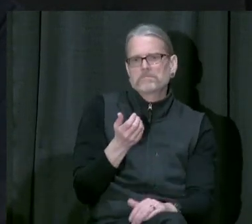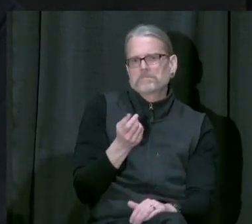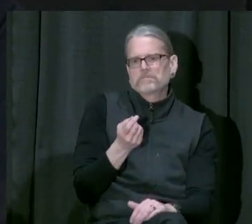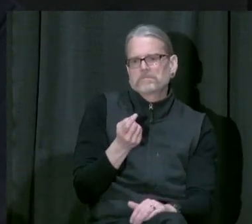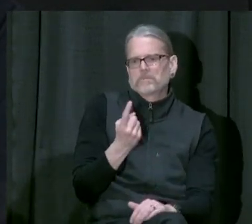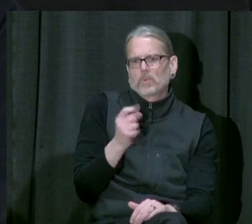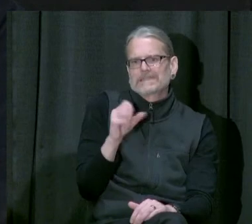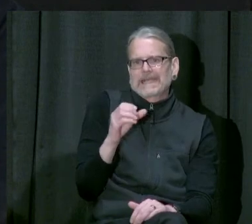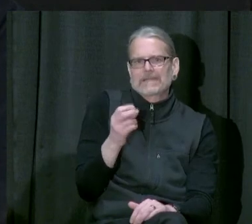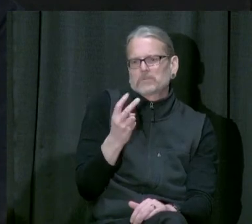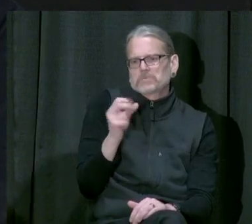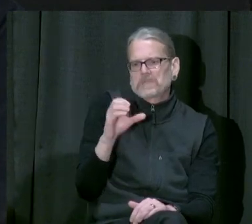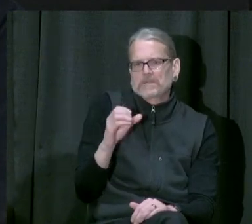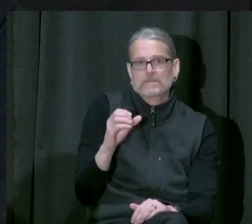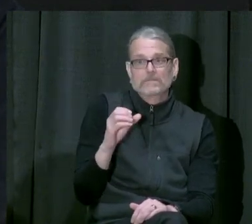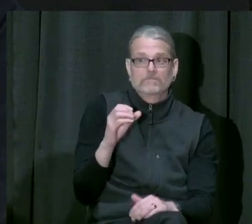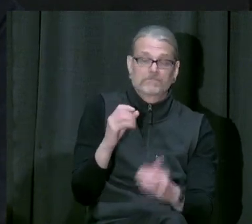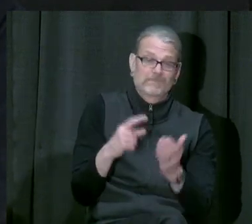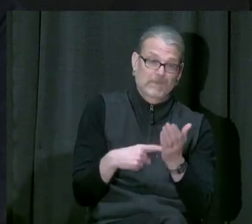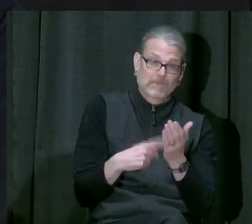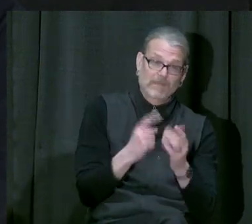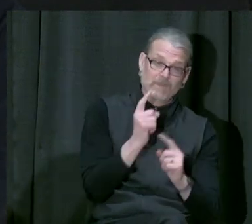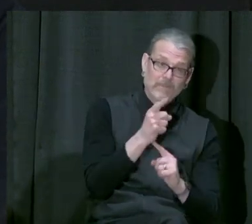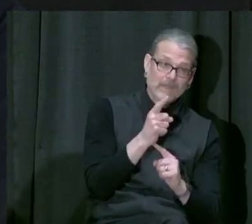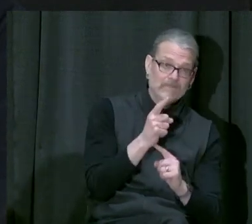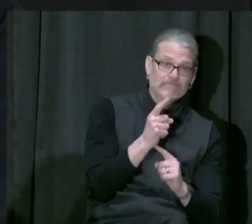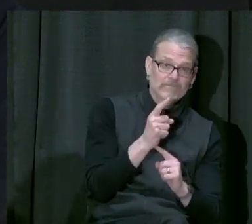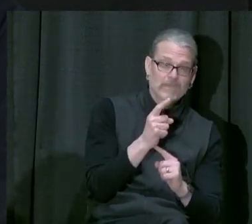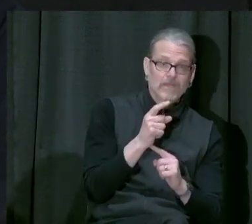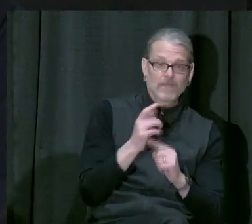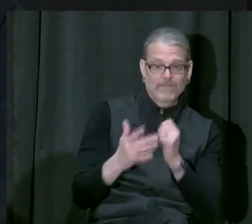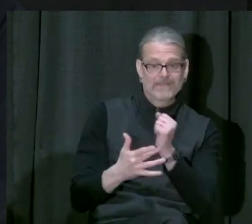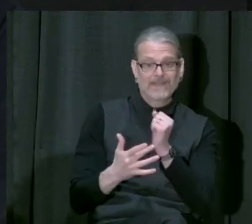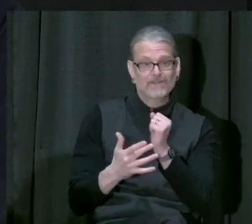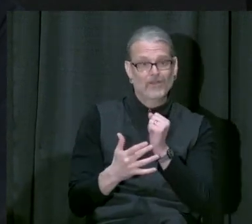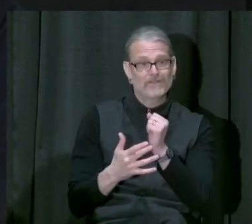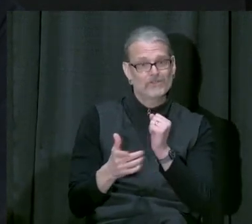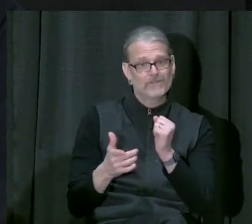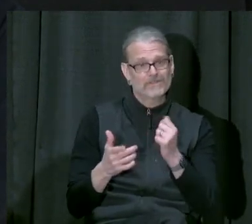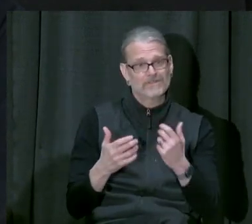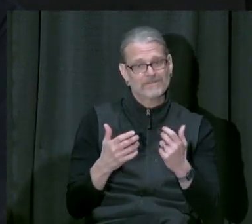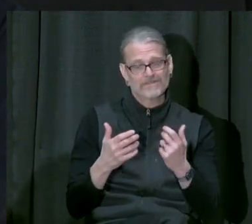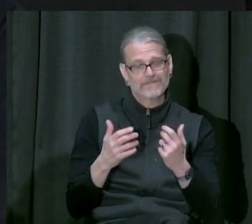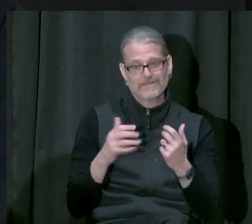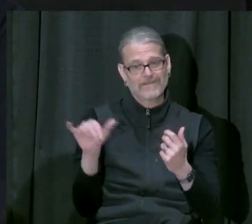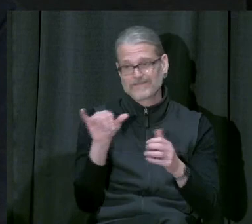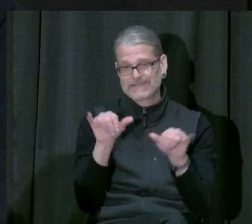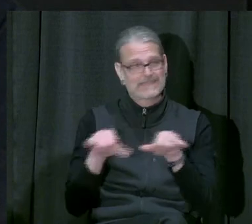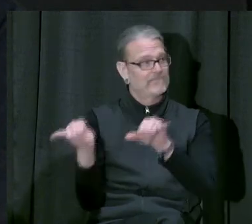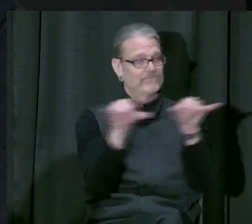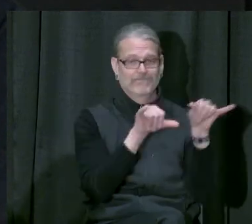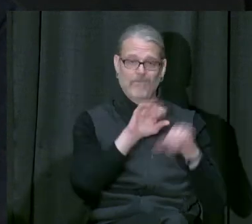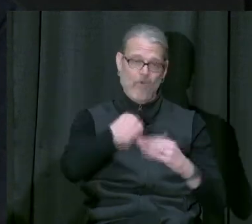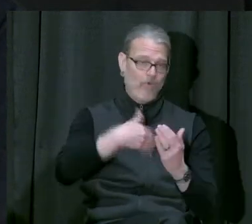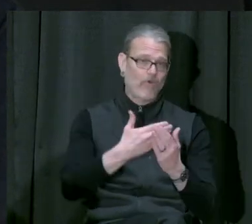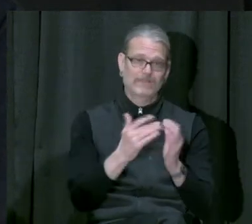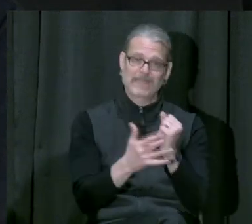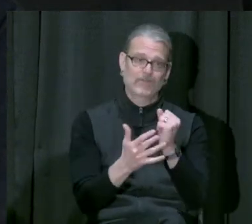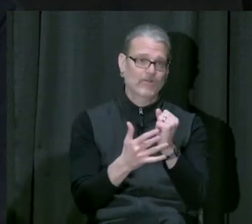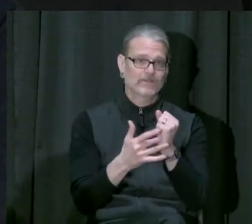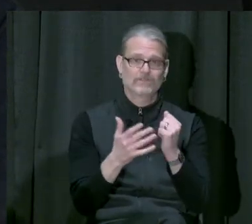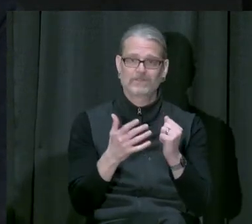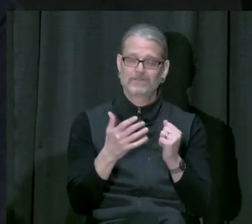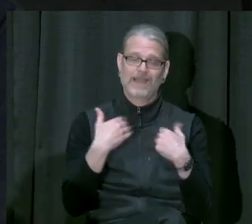Sometimes it takes a minute. This technology is not without, like every technology, you got to know its strengths